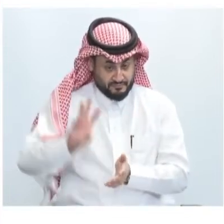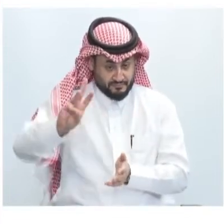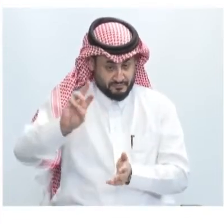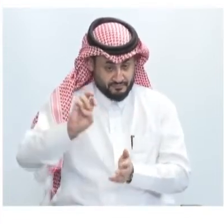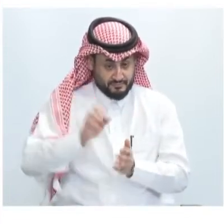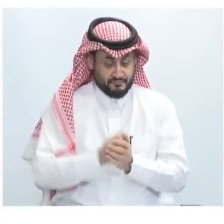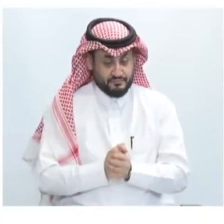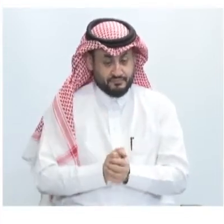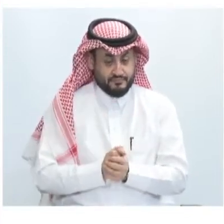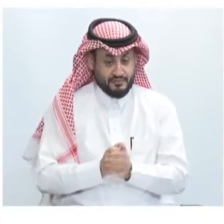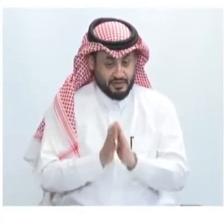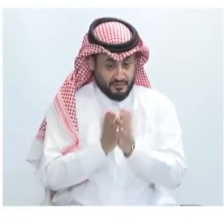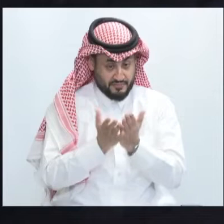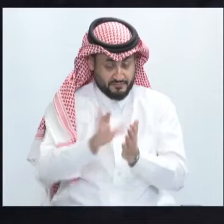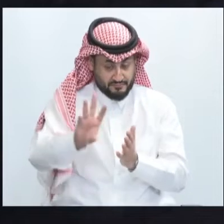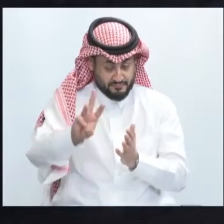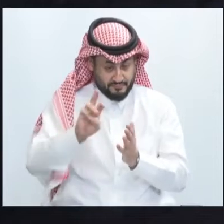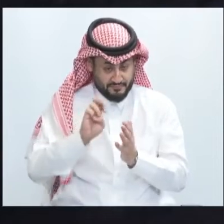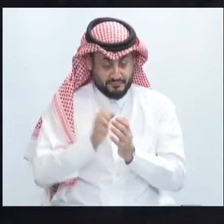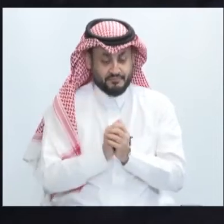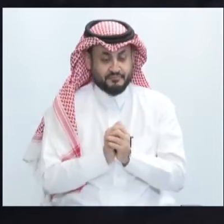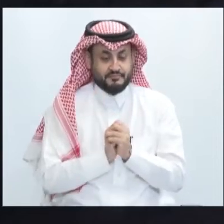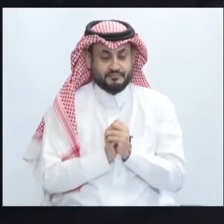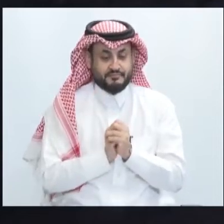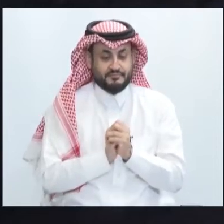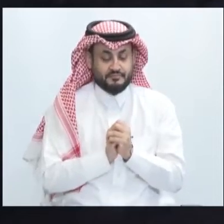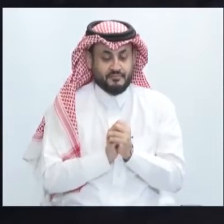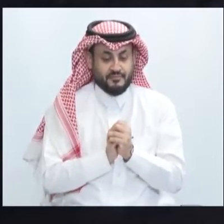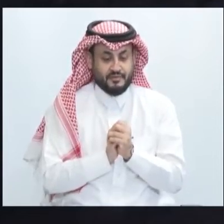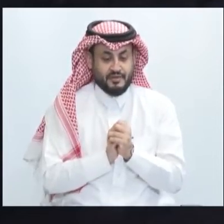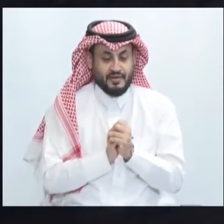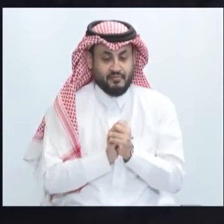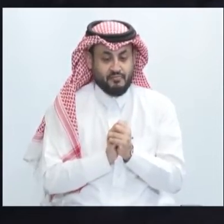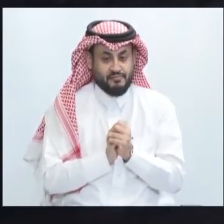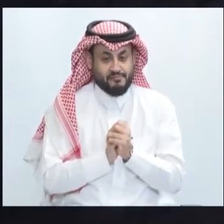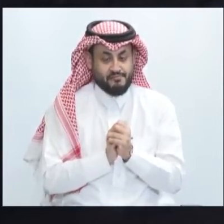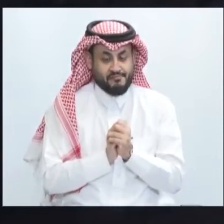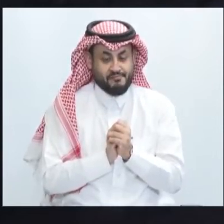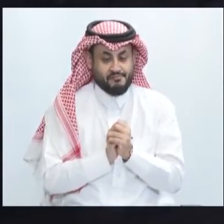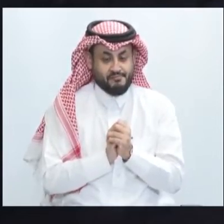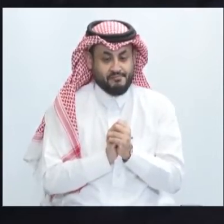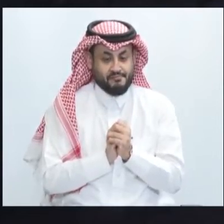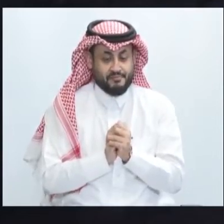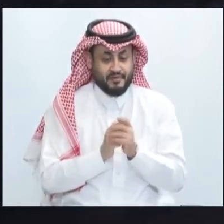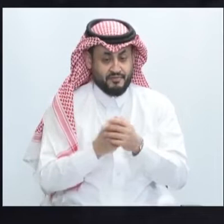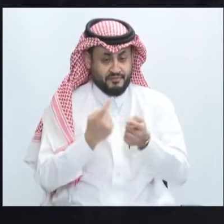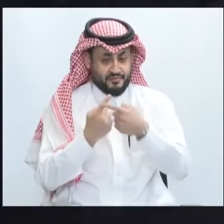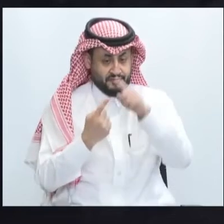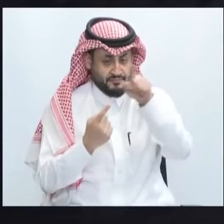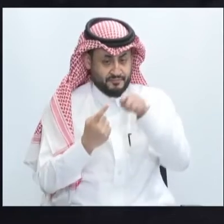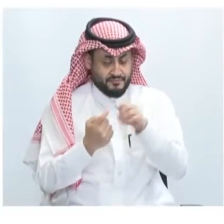60. 60. Open your books on page 60. Okay. So, we have question number